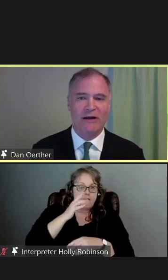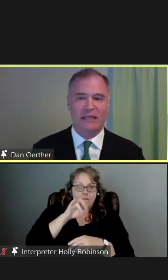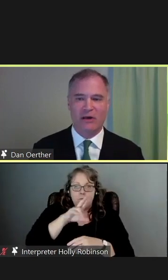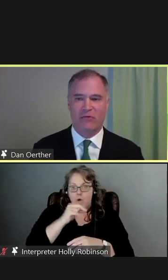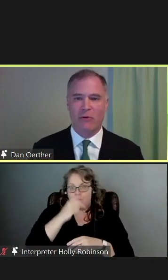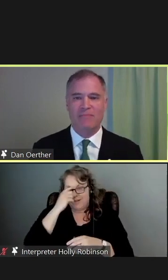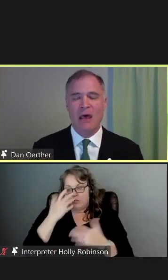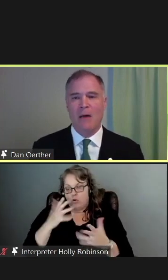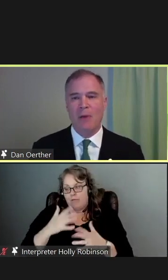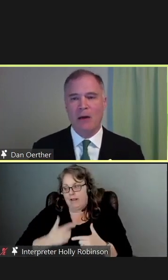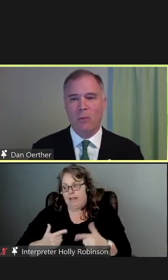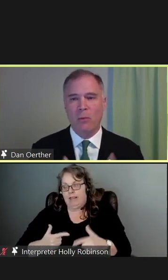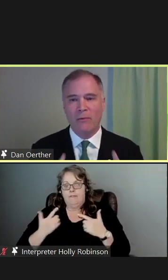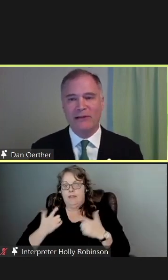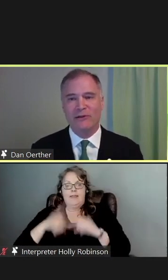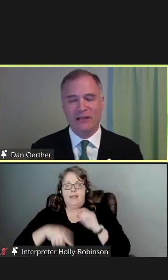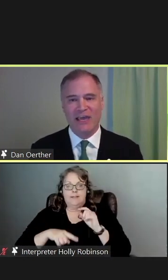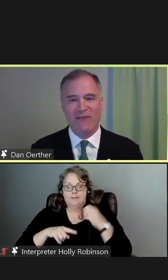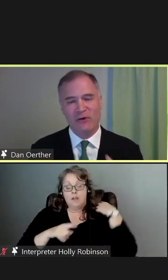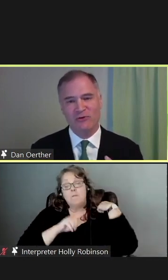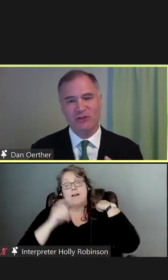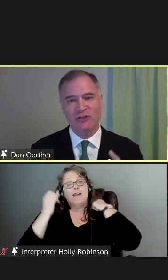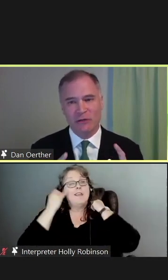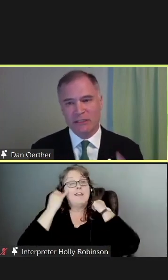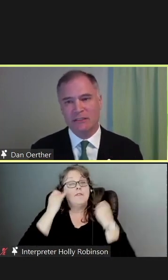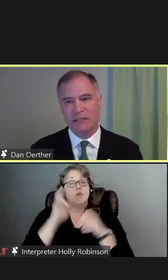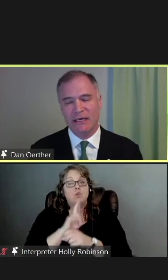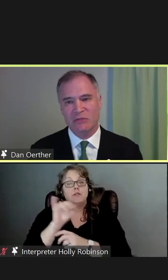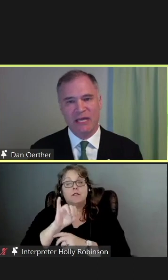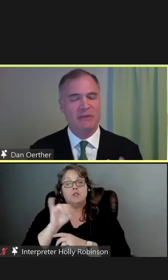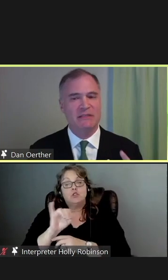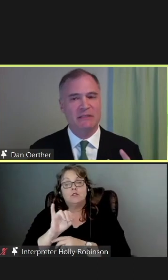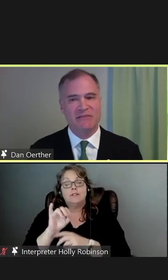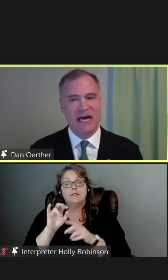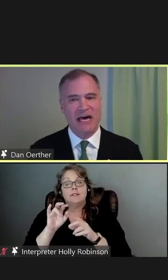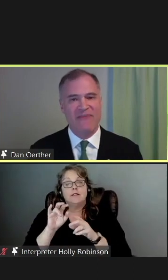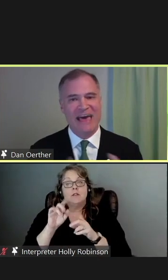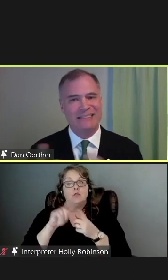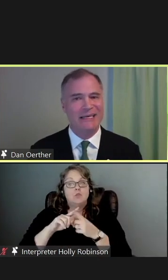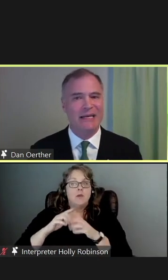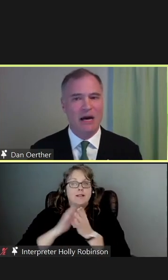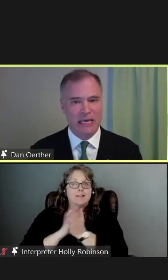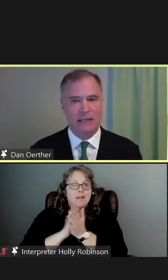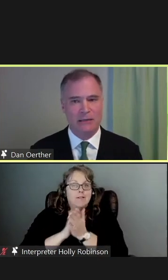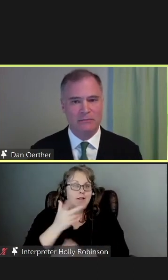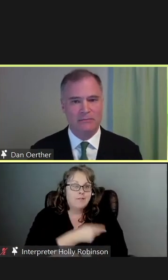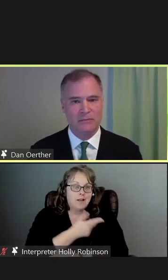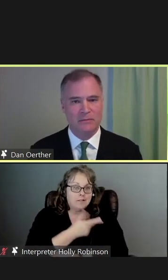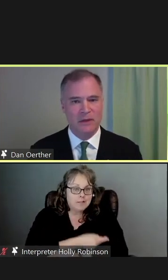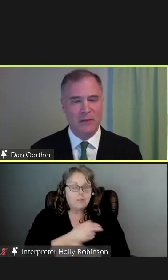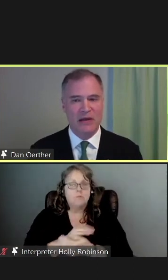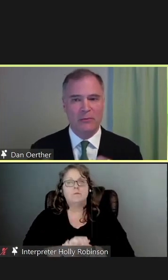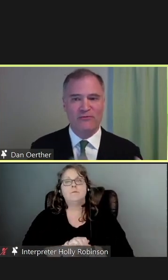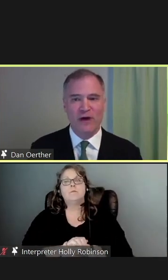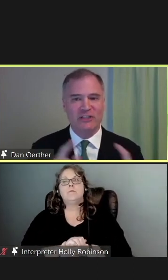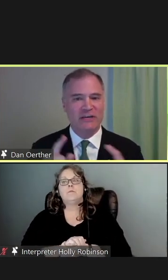already living through it. But what would it look like if we used insurance schemes to help incentivize vaccine uptake? I